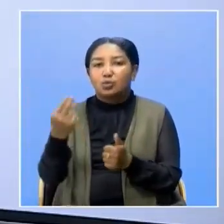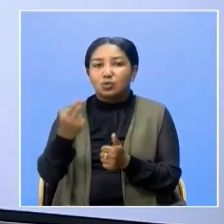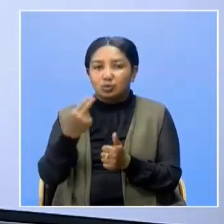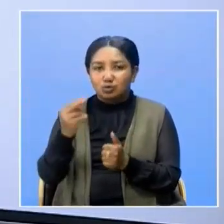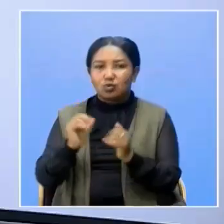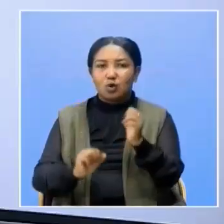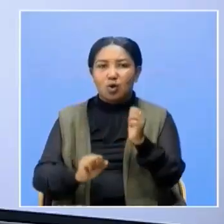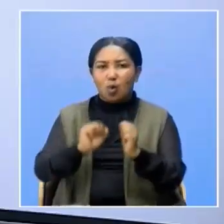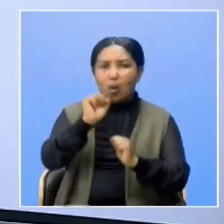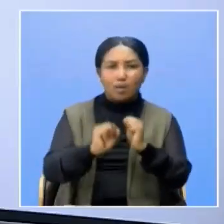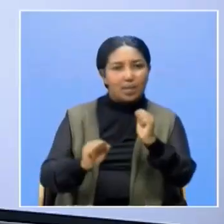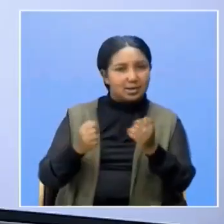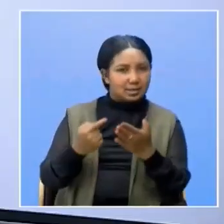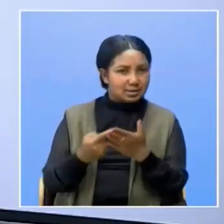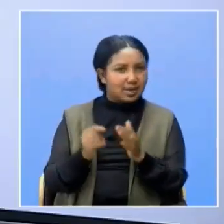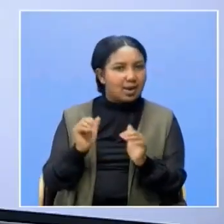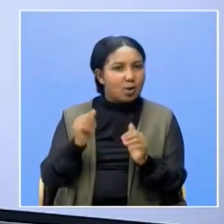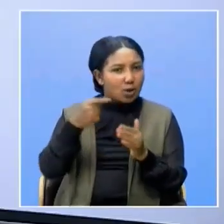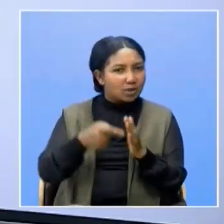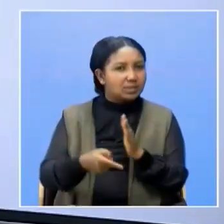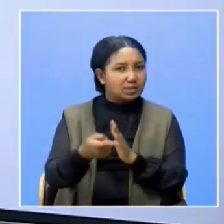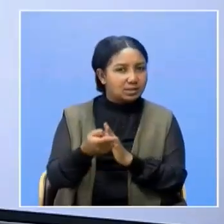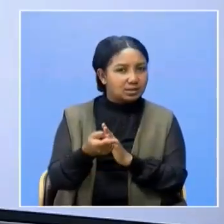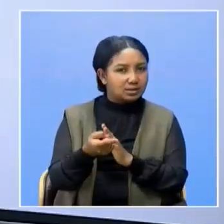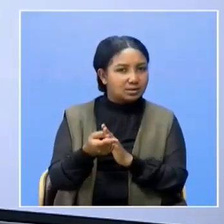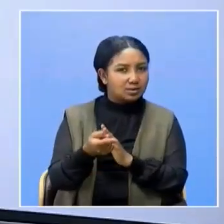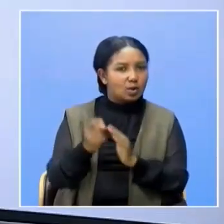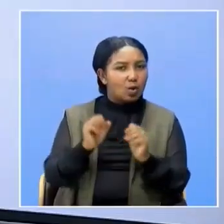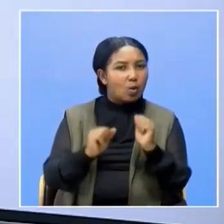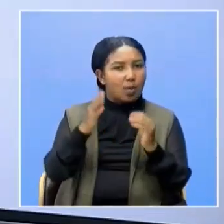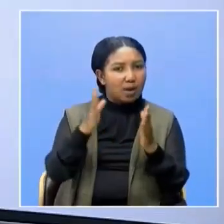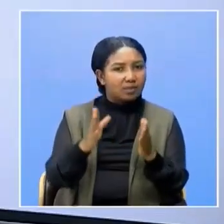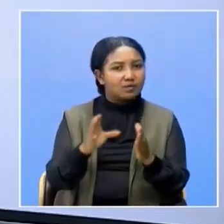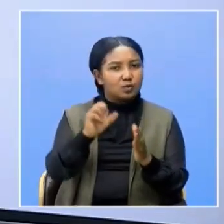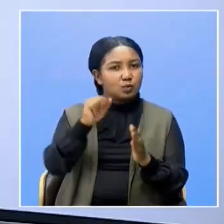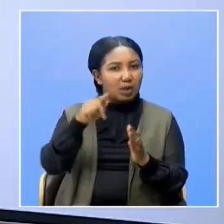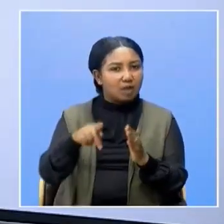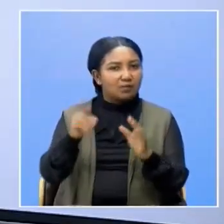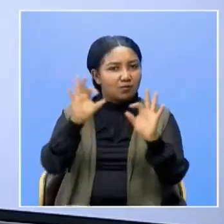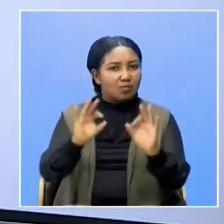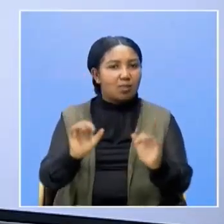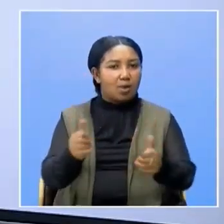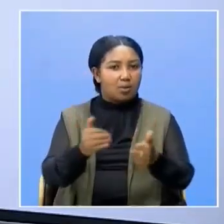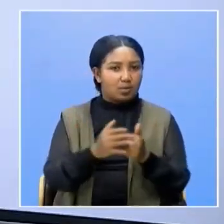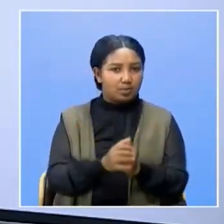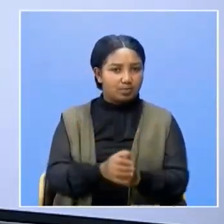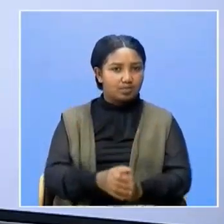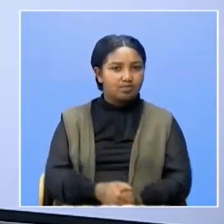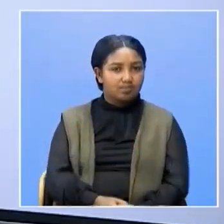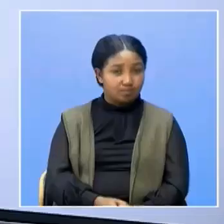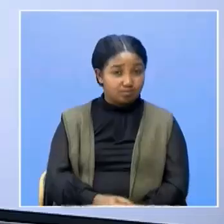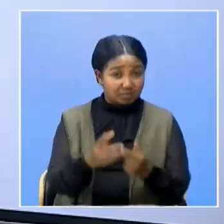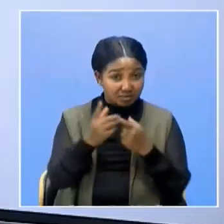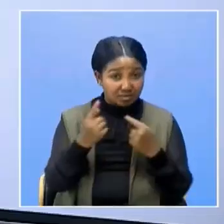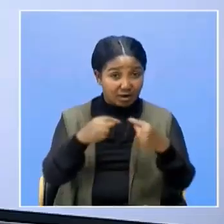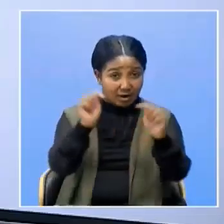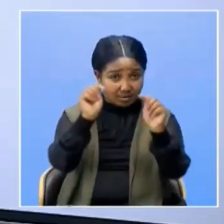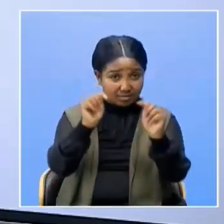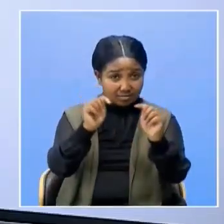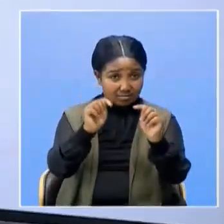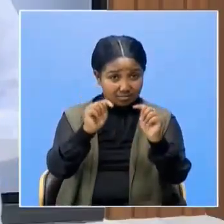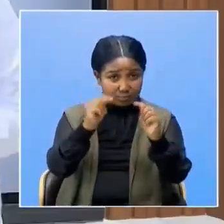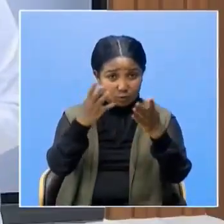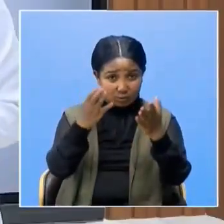to compare it? Or what is its comparative and superlative form? Would you try? You want a